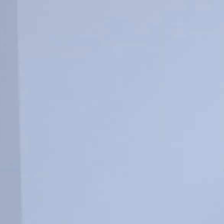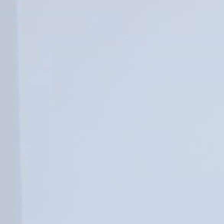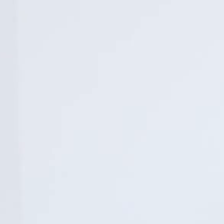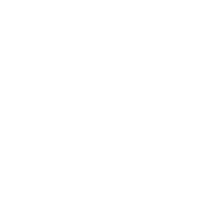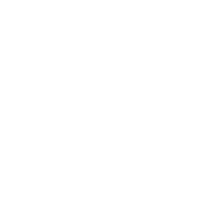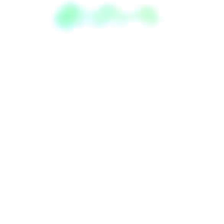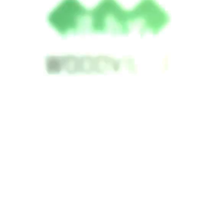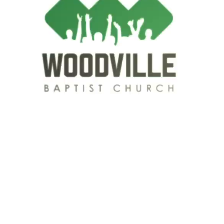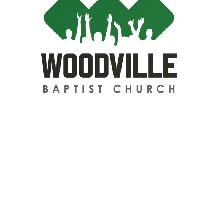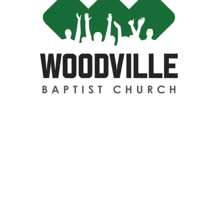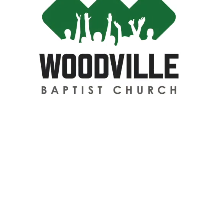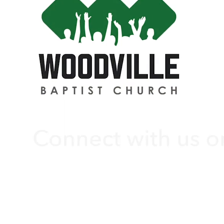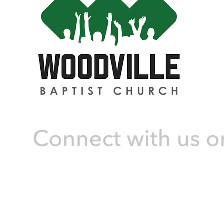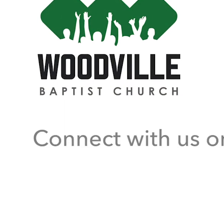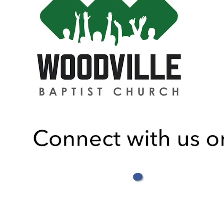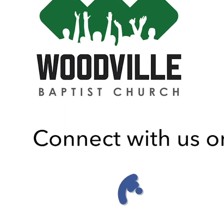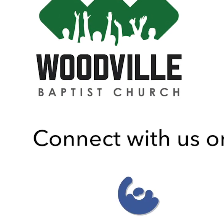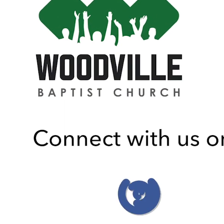so